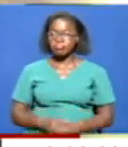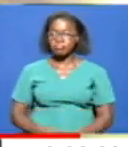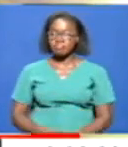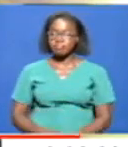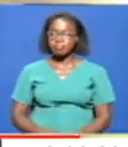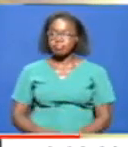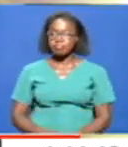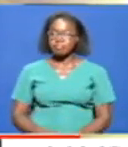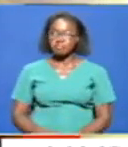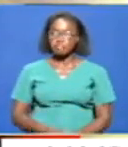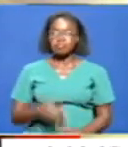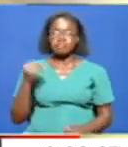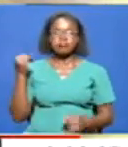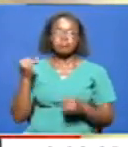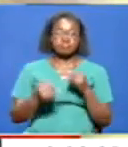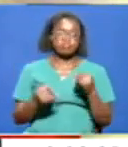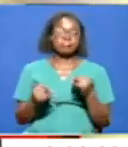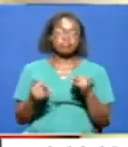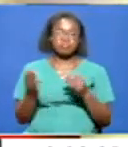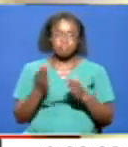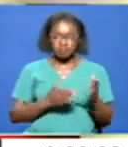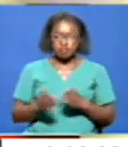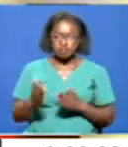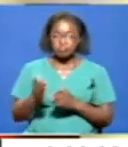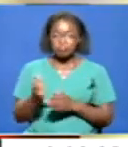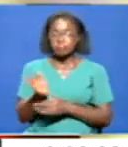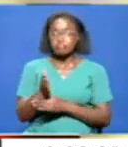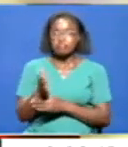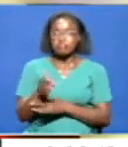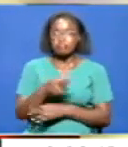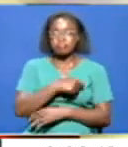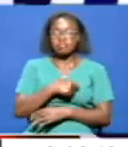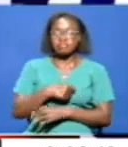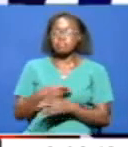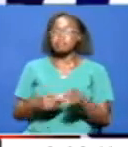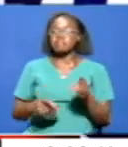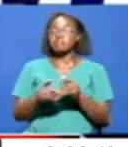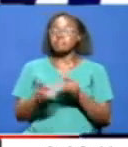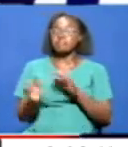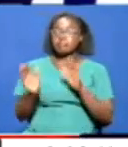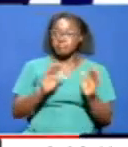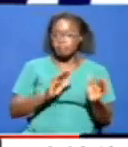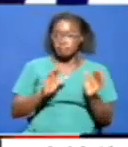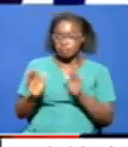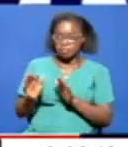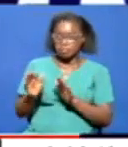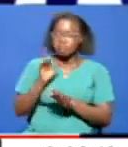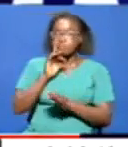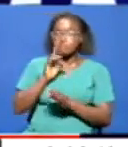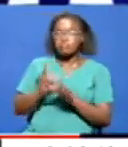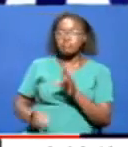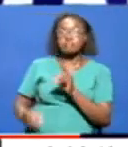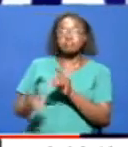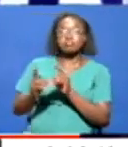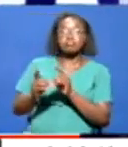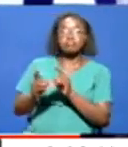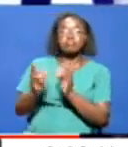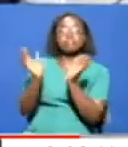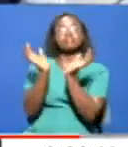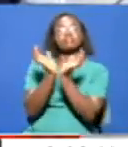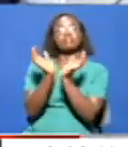The final touches ahead of Thursday's delegate meeting for the Wiper Party. It is during tomorrow's meeting at the Kasarani Indoor